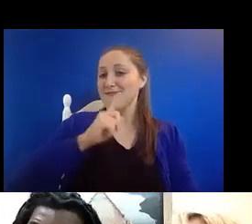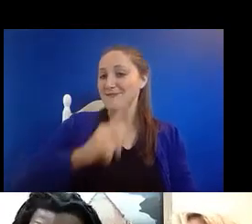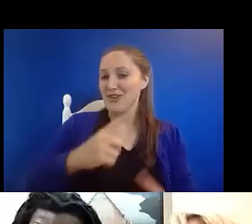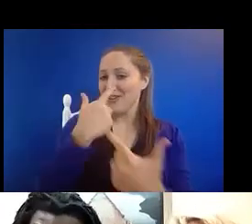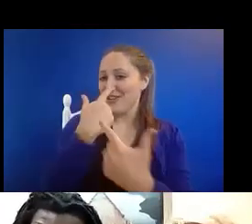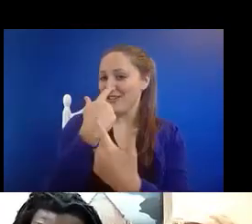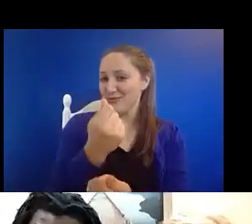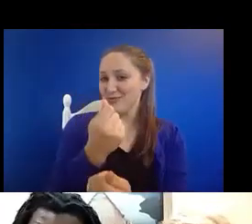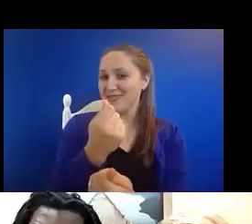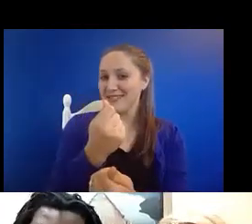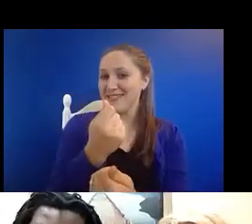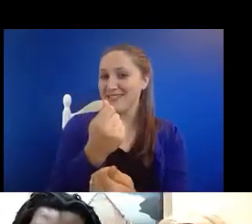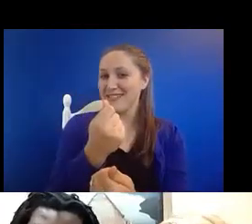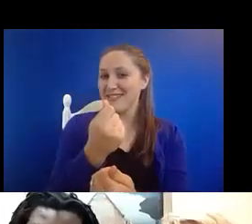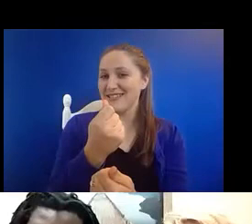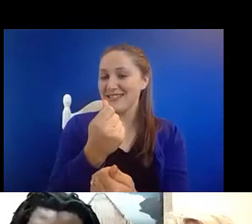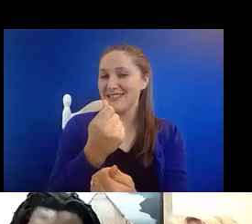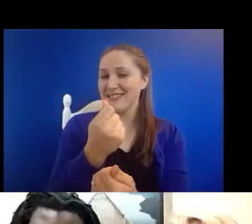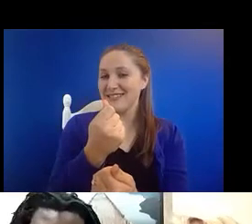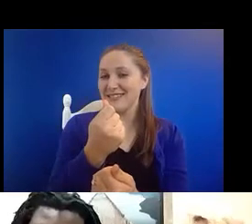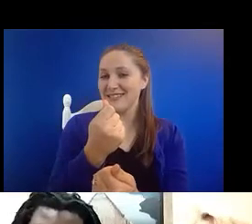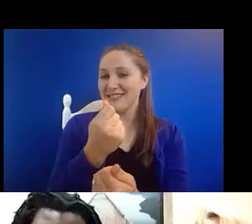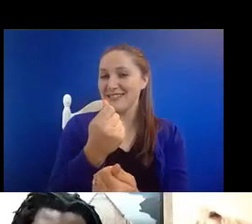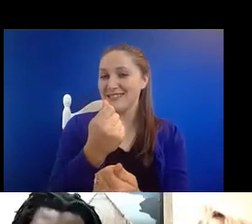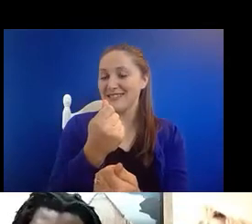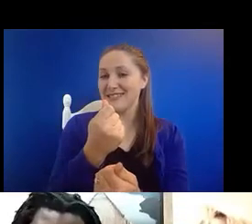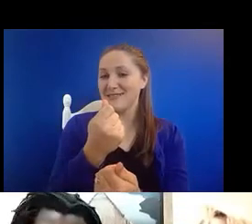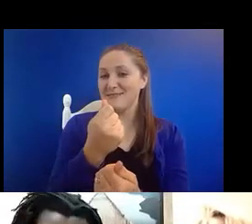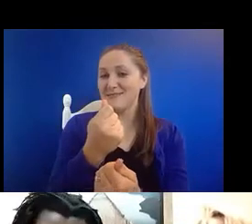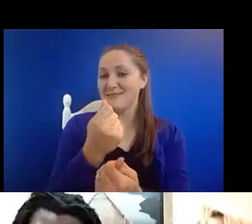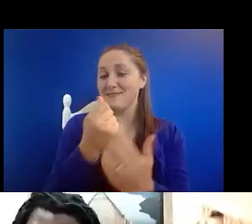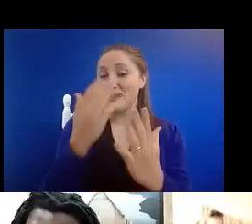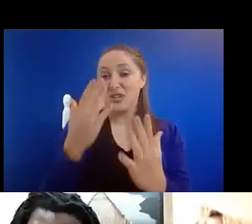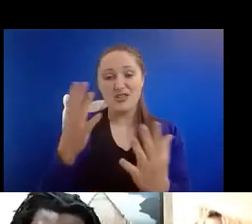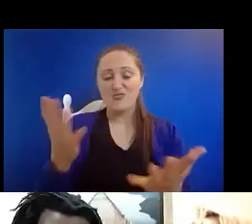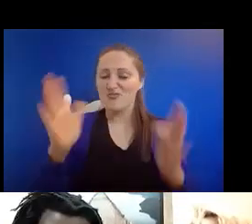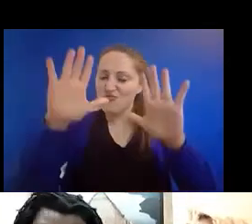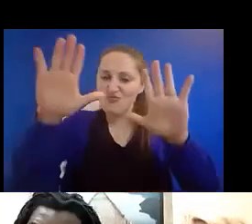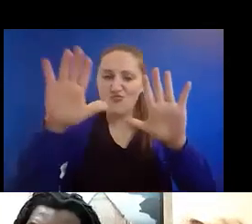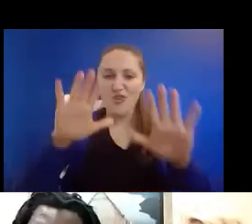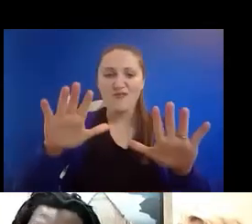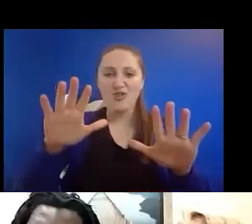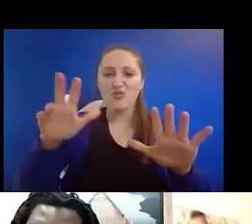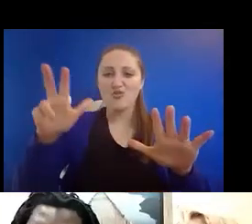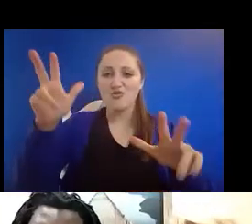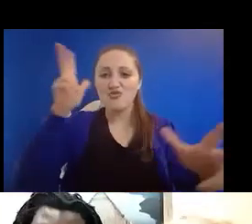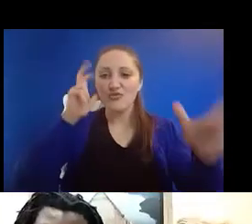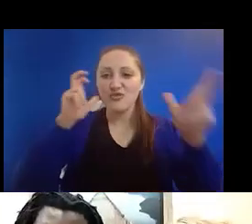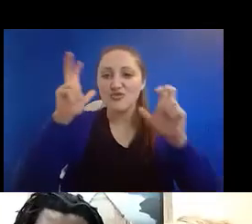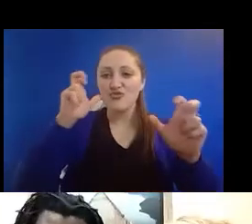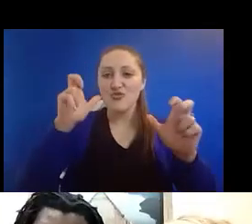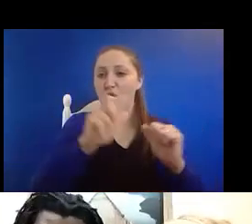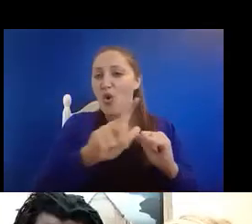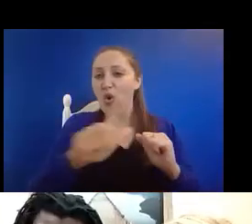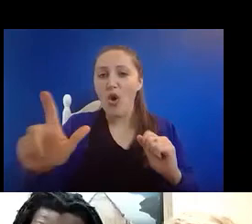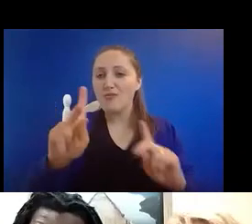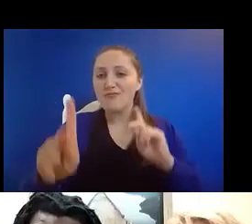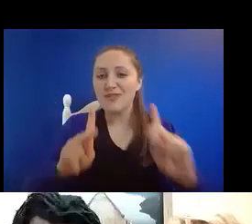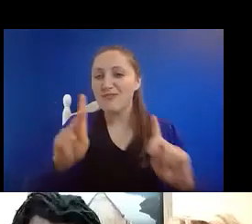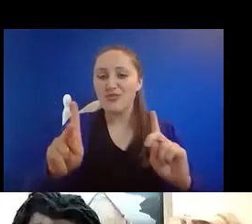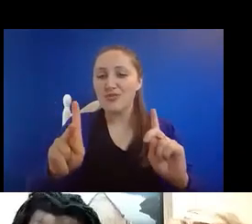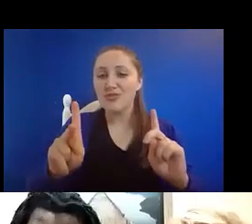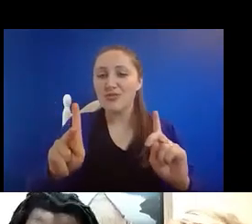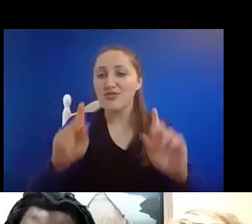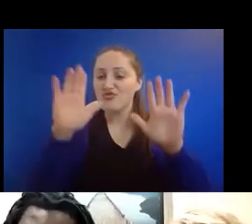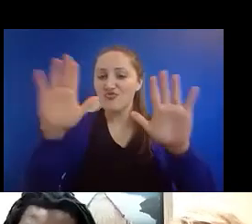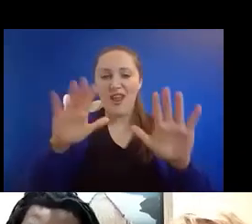interesting out there. It was wonderful. Listen to all those speeches. It was really great. I loved